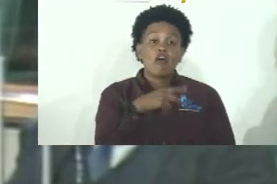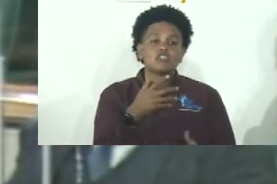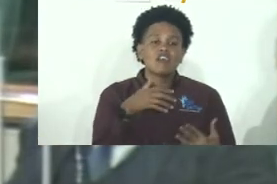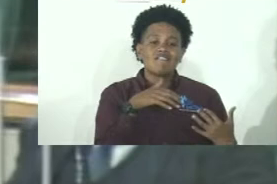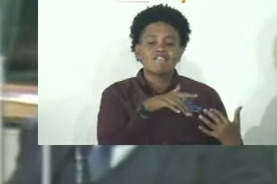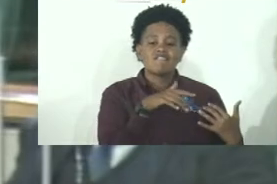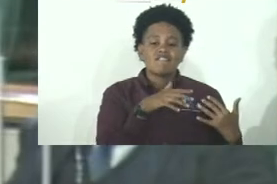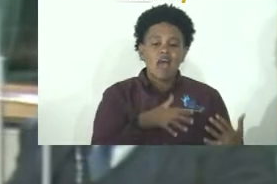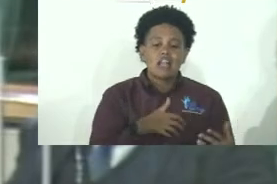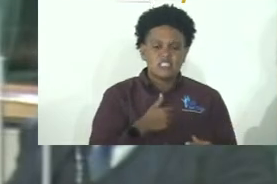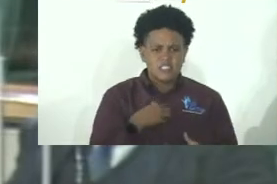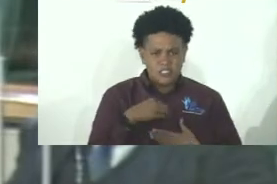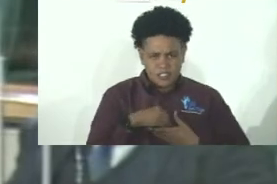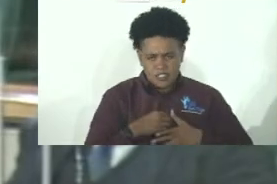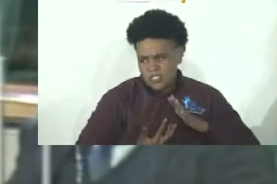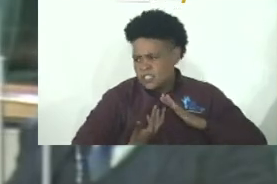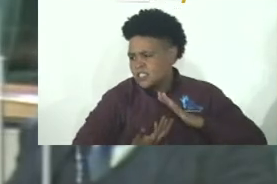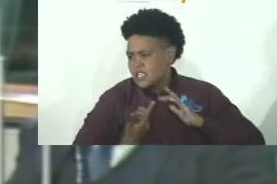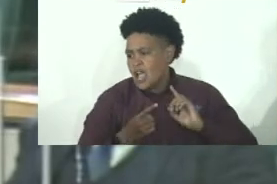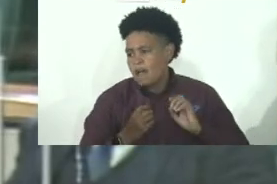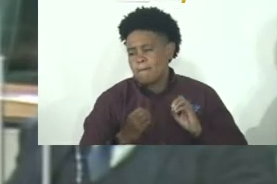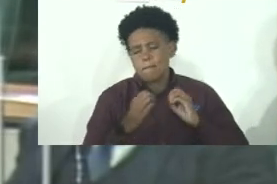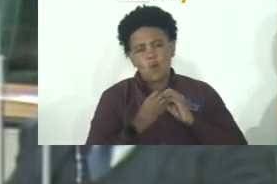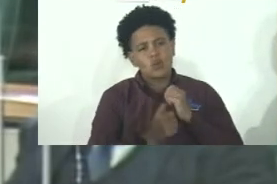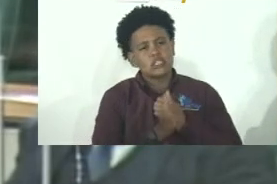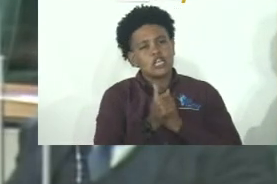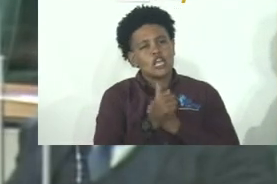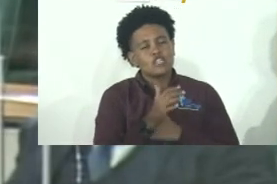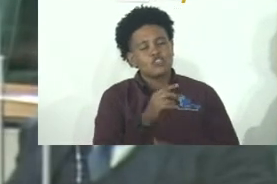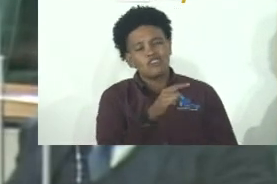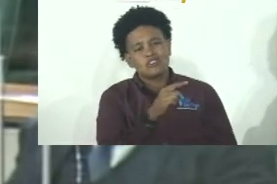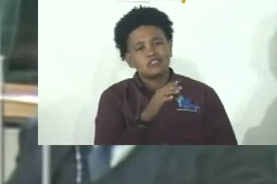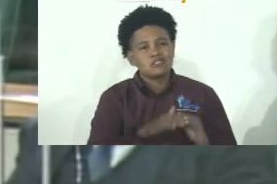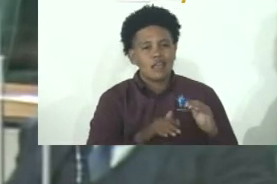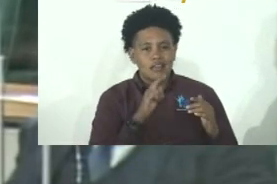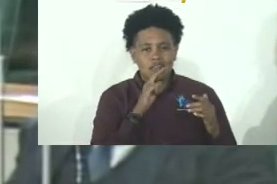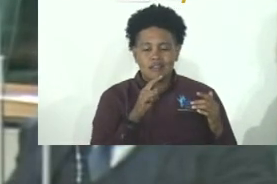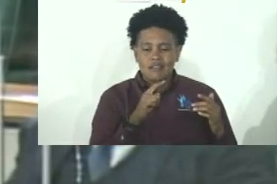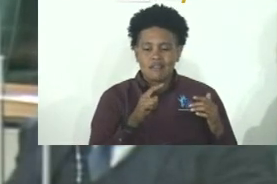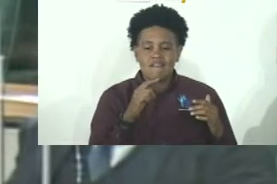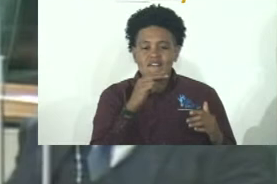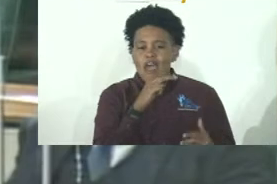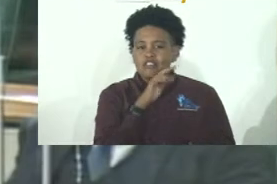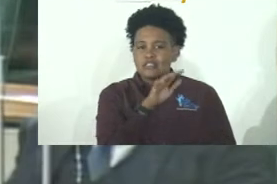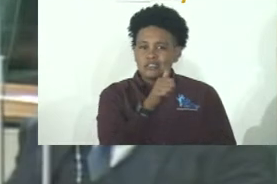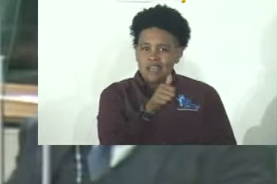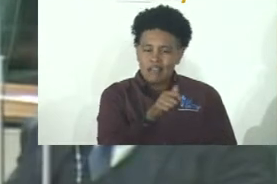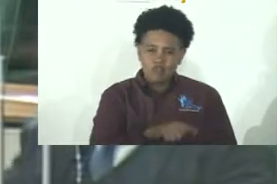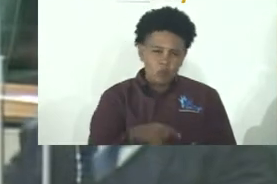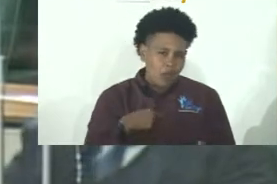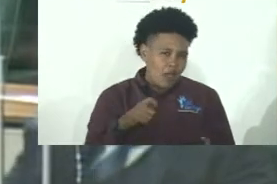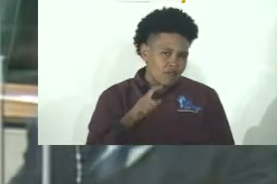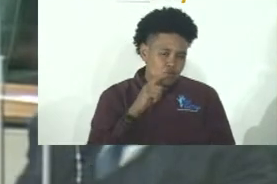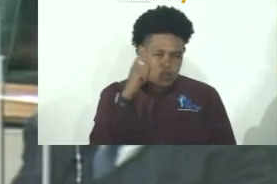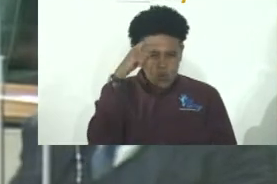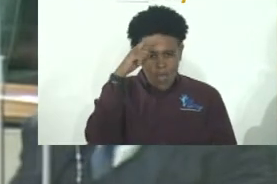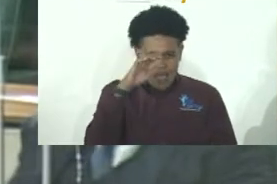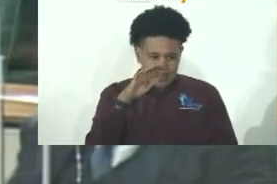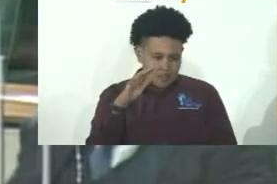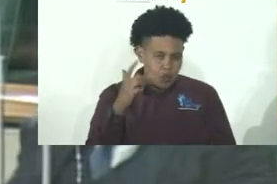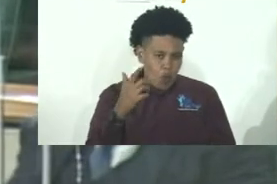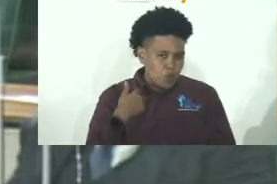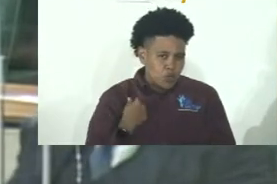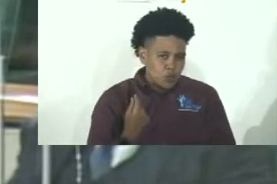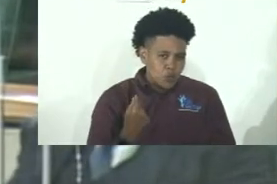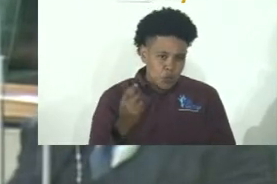are even more dangerous than the virus so we just have to be wise in what we are